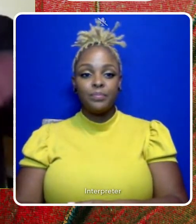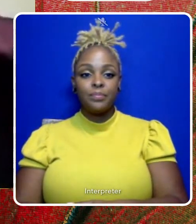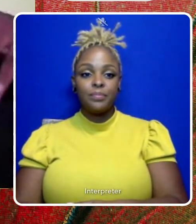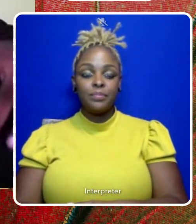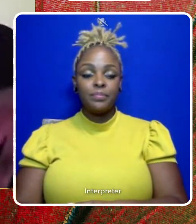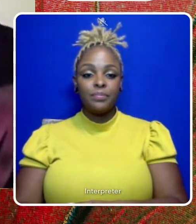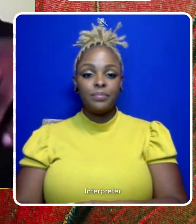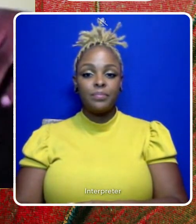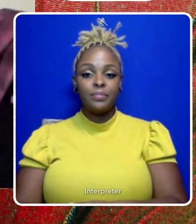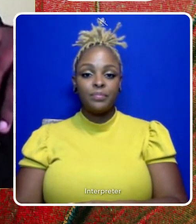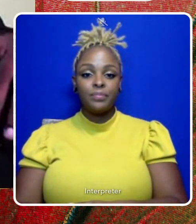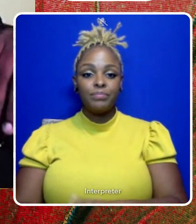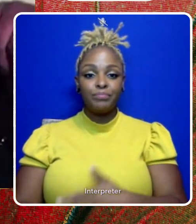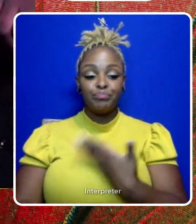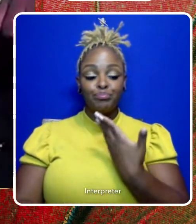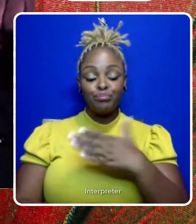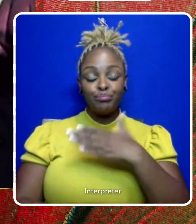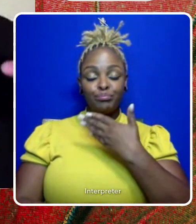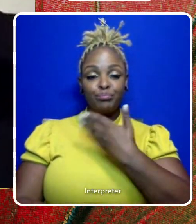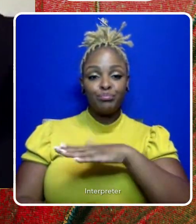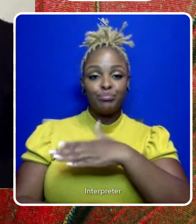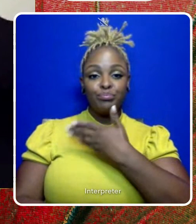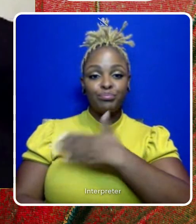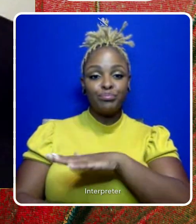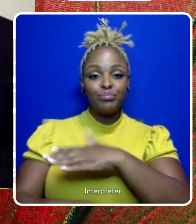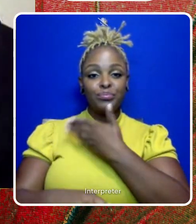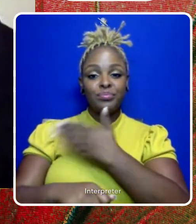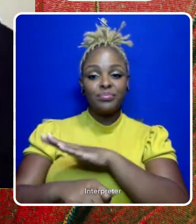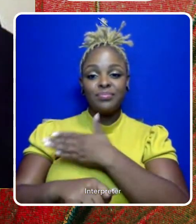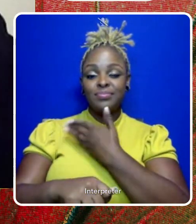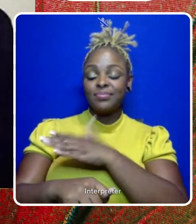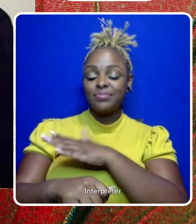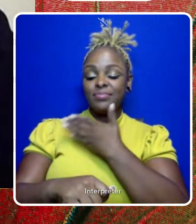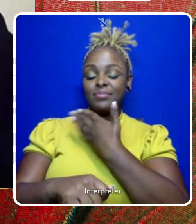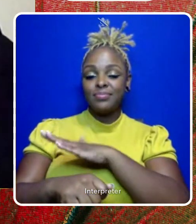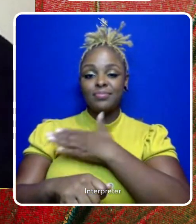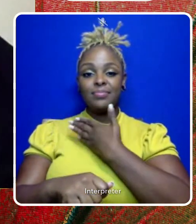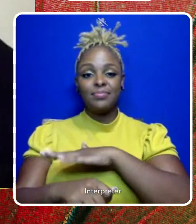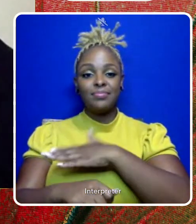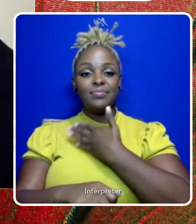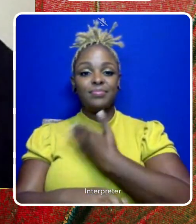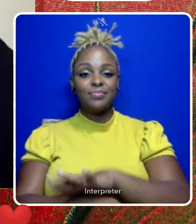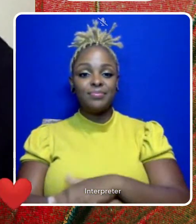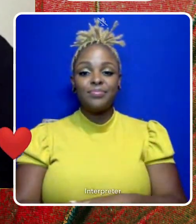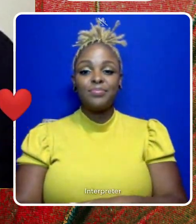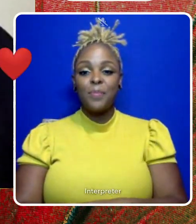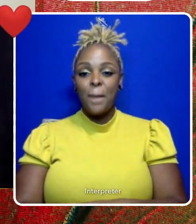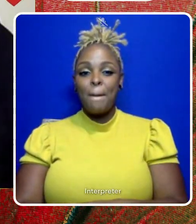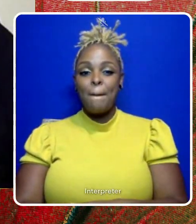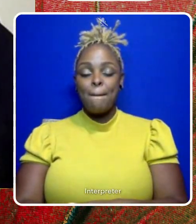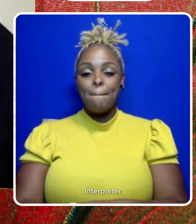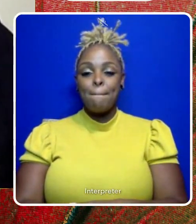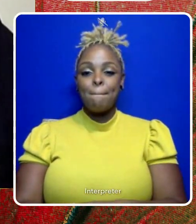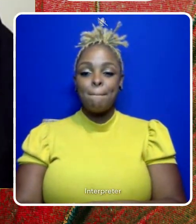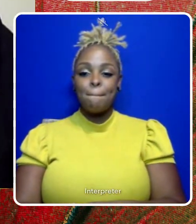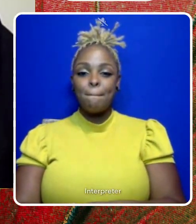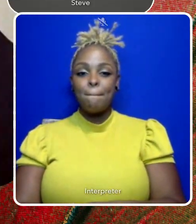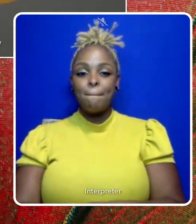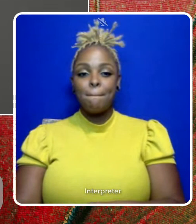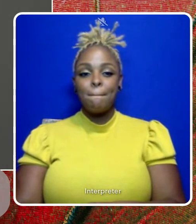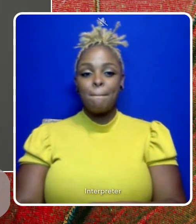seat, can't you tell? This is my time, don't waste it up. This is my land, not for